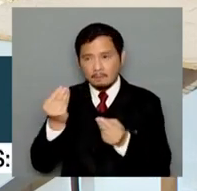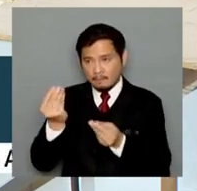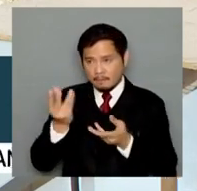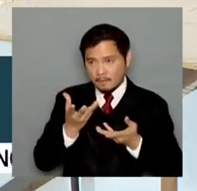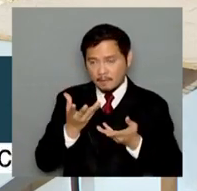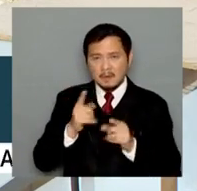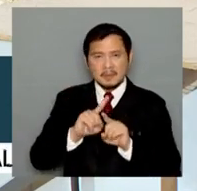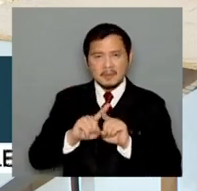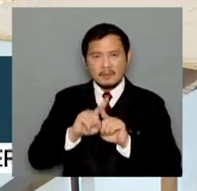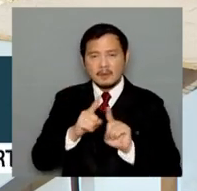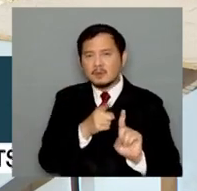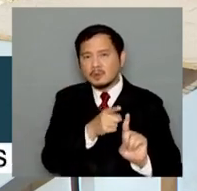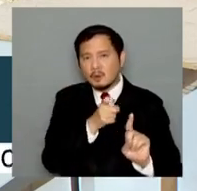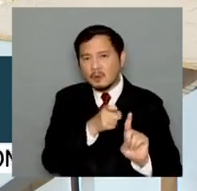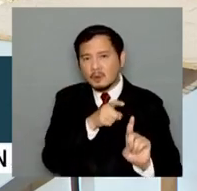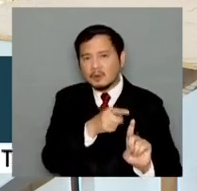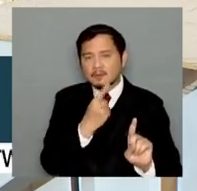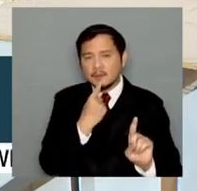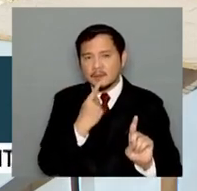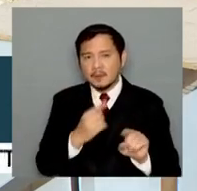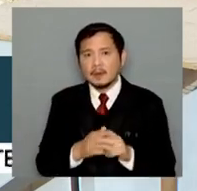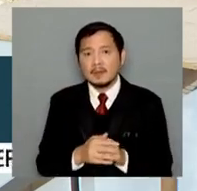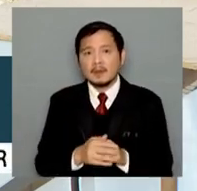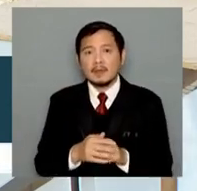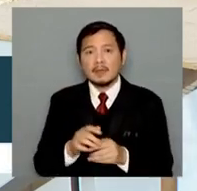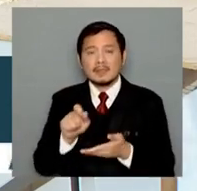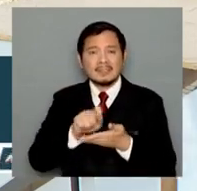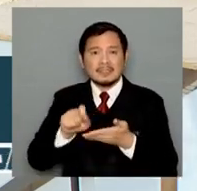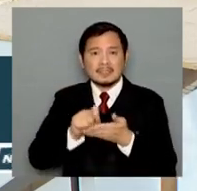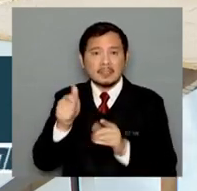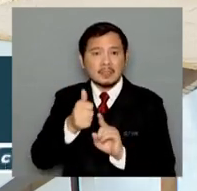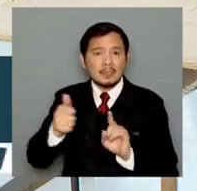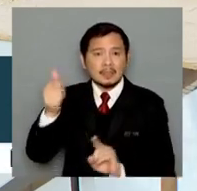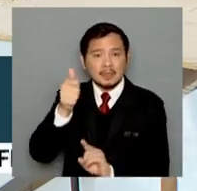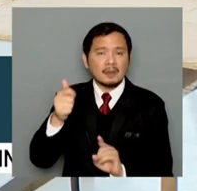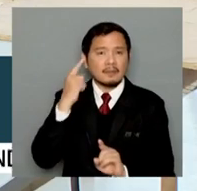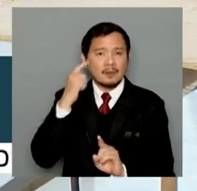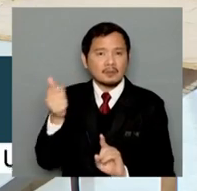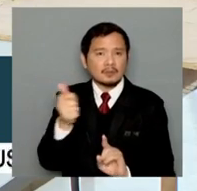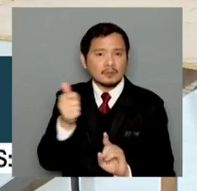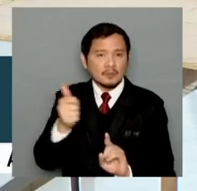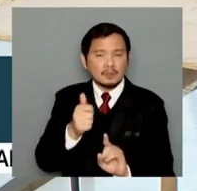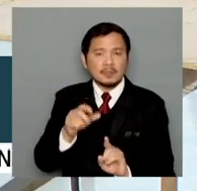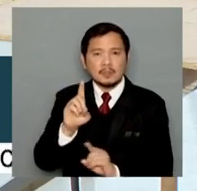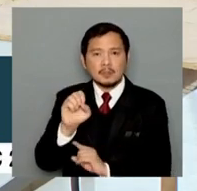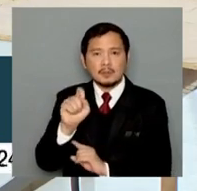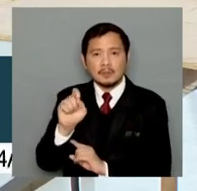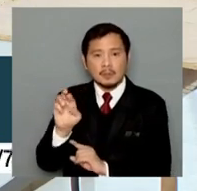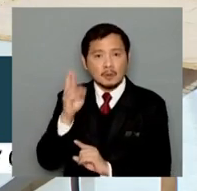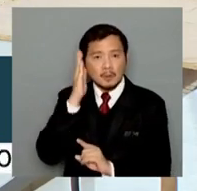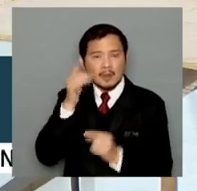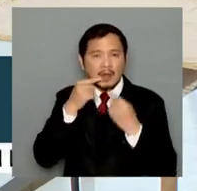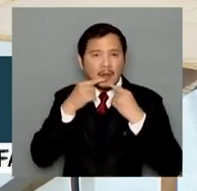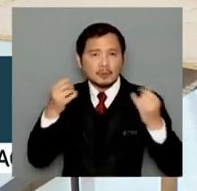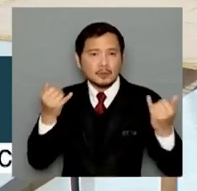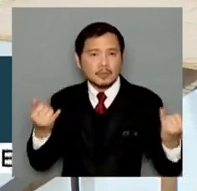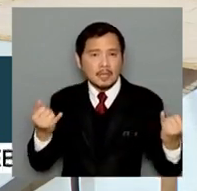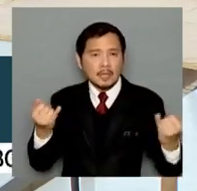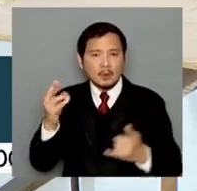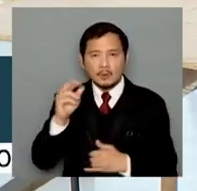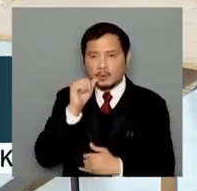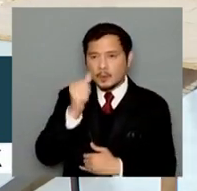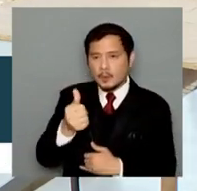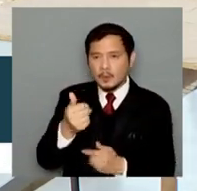the DOTR, that the Secretary of the Department of Transportation, may be announced either today or tomorrow. We have received